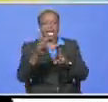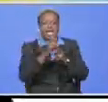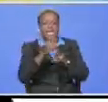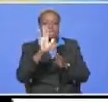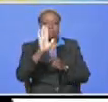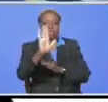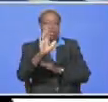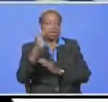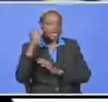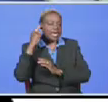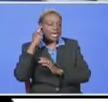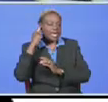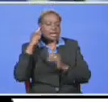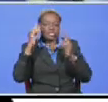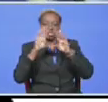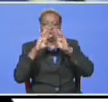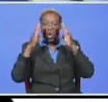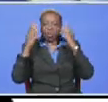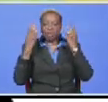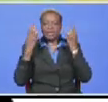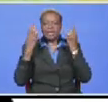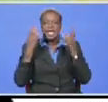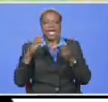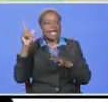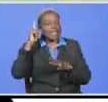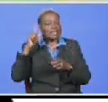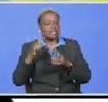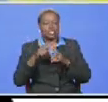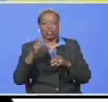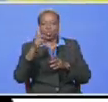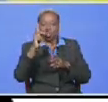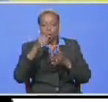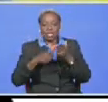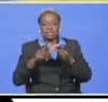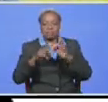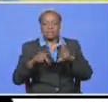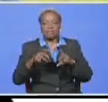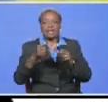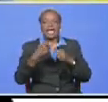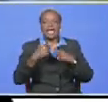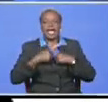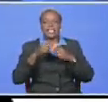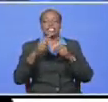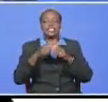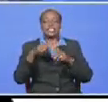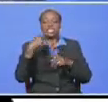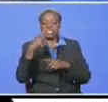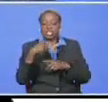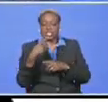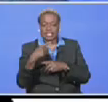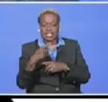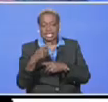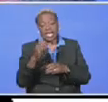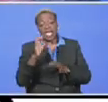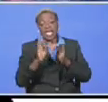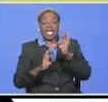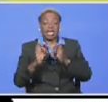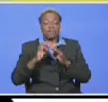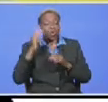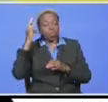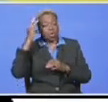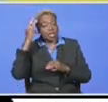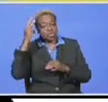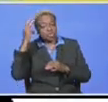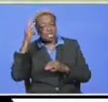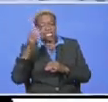say, especially the industry professionals. And in case you're wondering if there is more music on